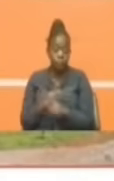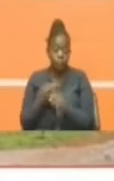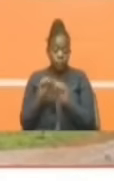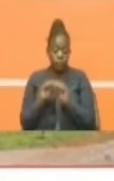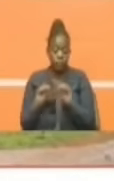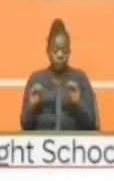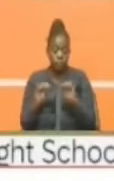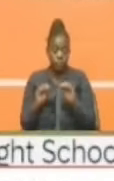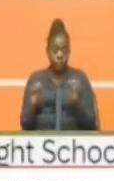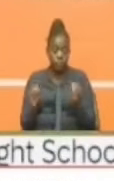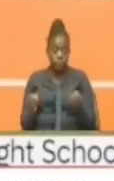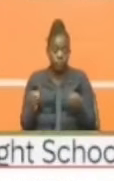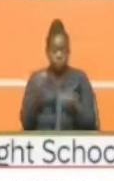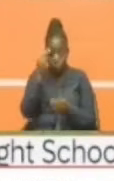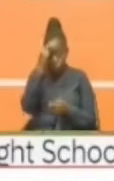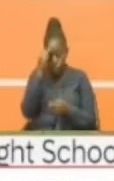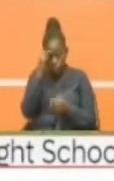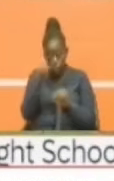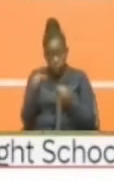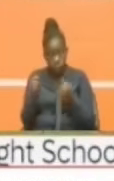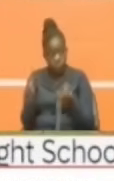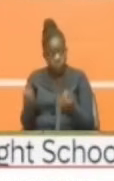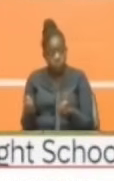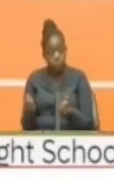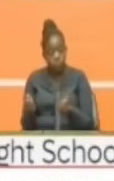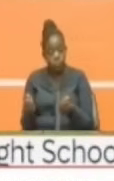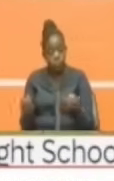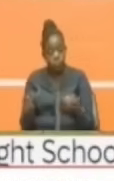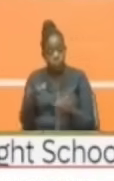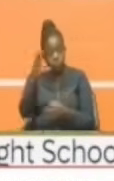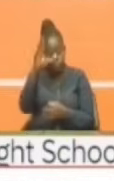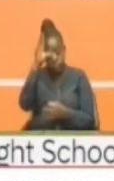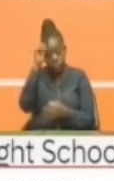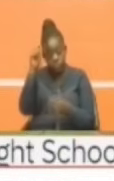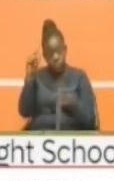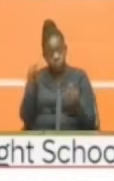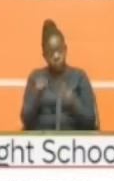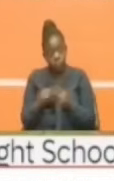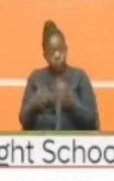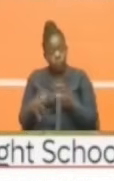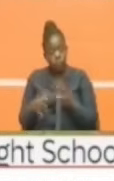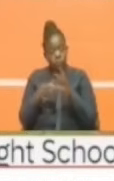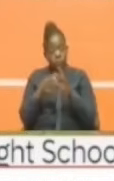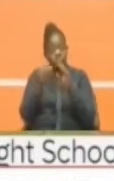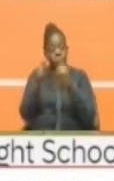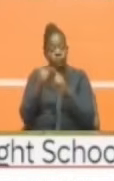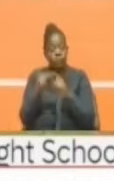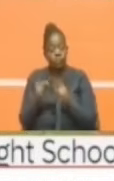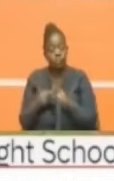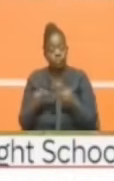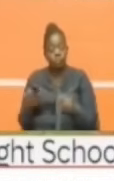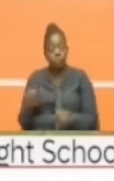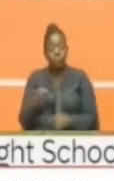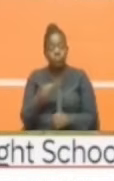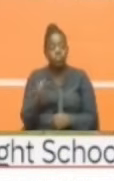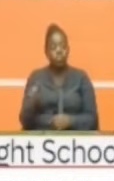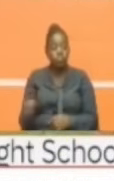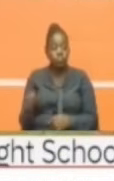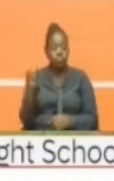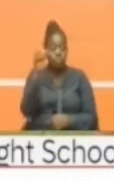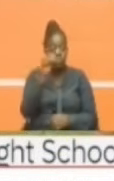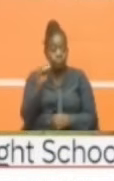nsomesa omwana tayinza kumala kusoma ate ne yeeyunga ku muwendo gw'abayenjeri abanoonya